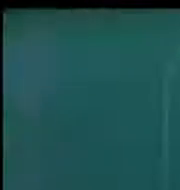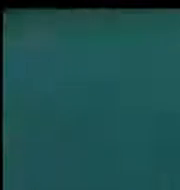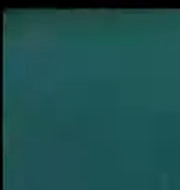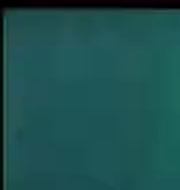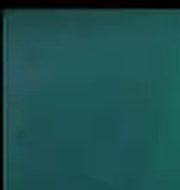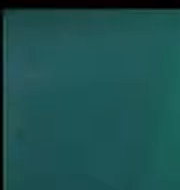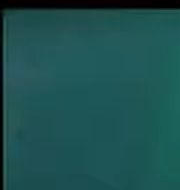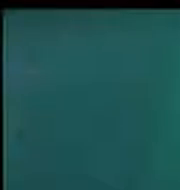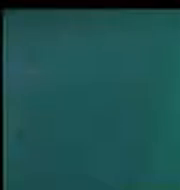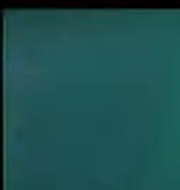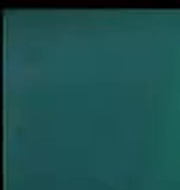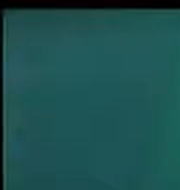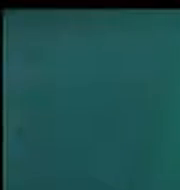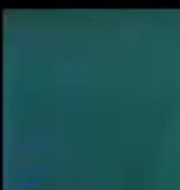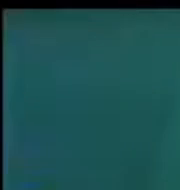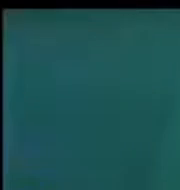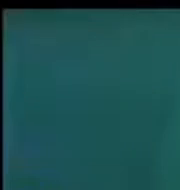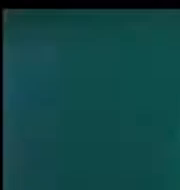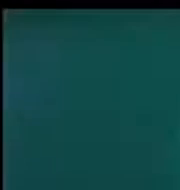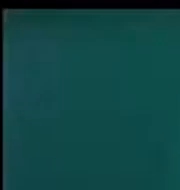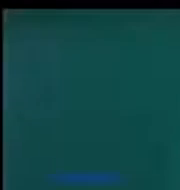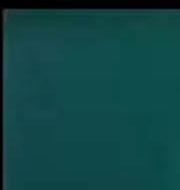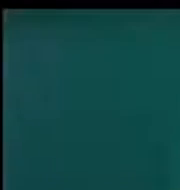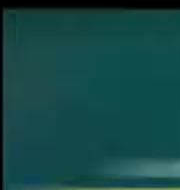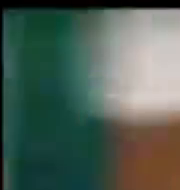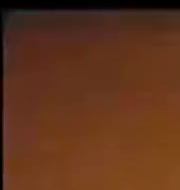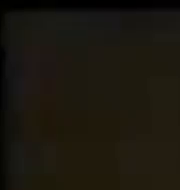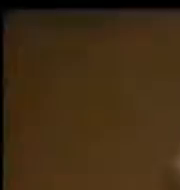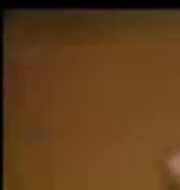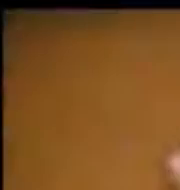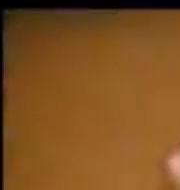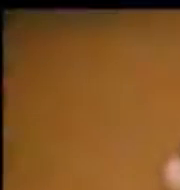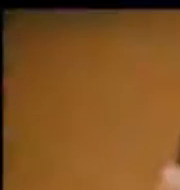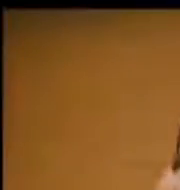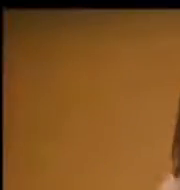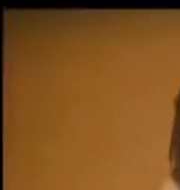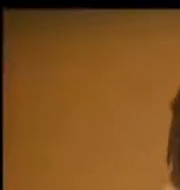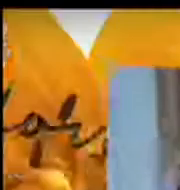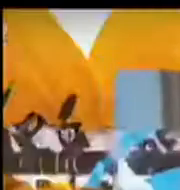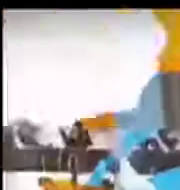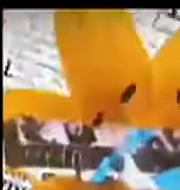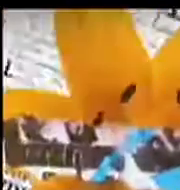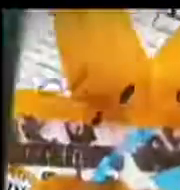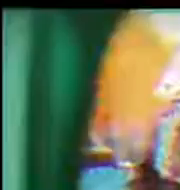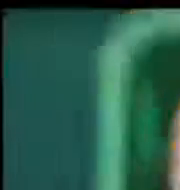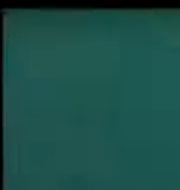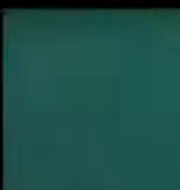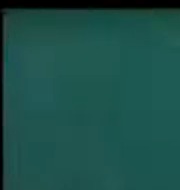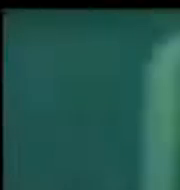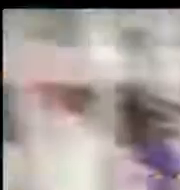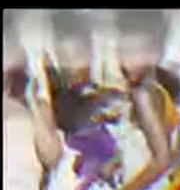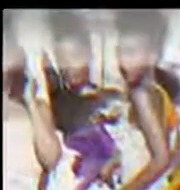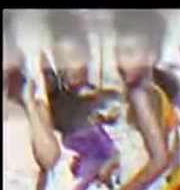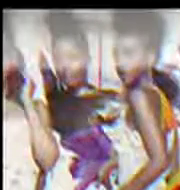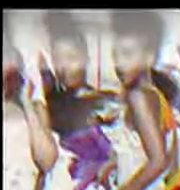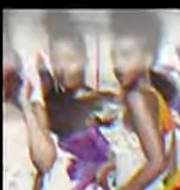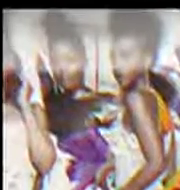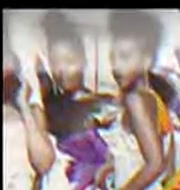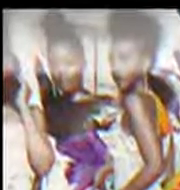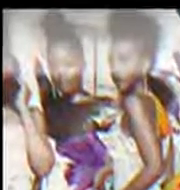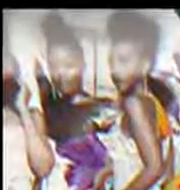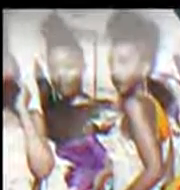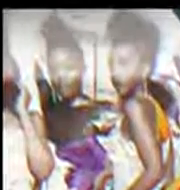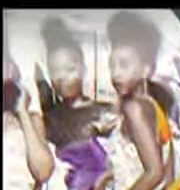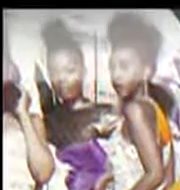Would you like to join us for some fun activities? Single, beautiful, and slaying it with your squad. It's the type of life every girl